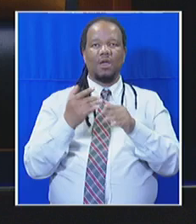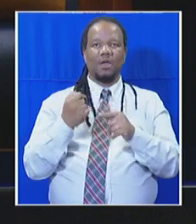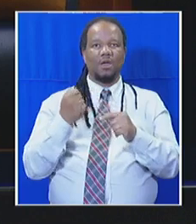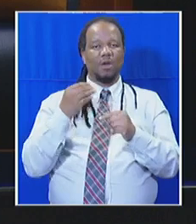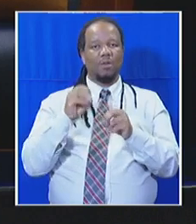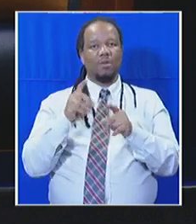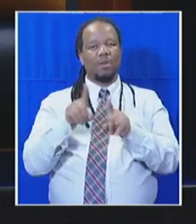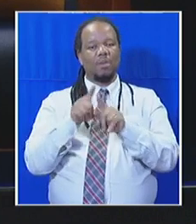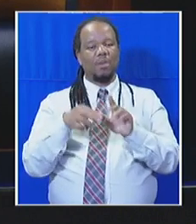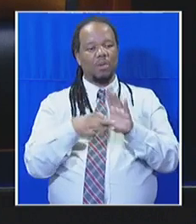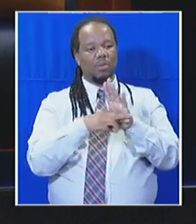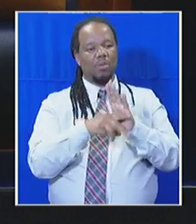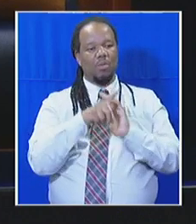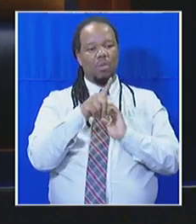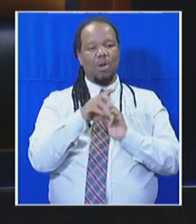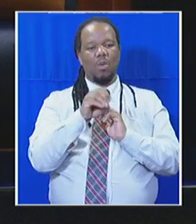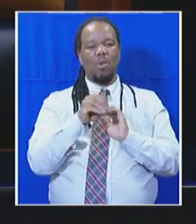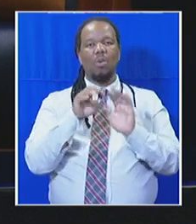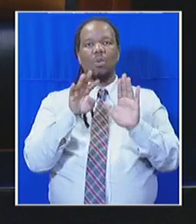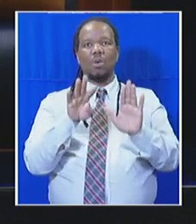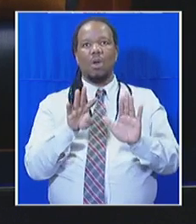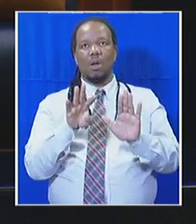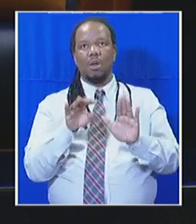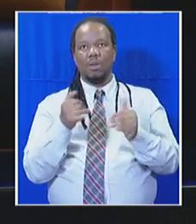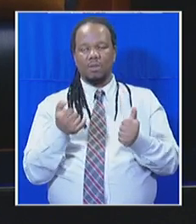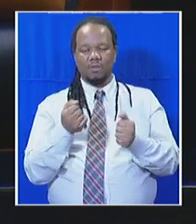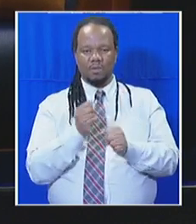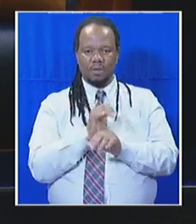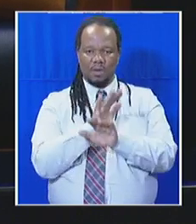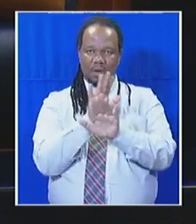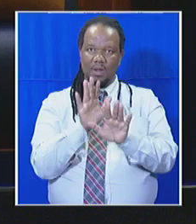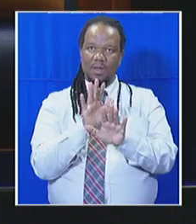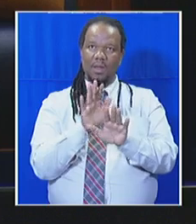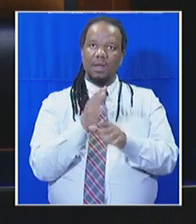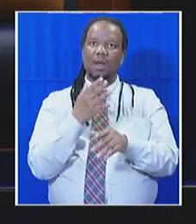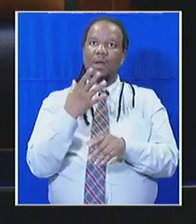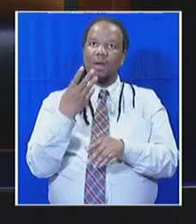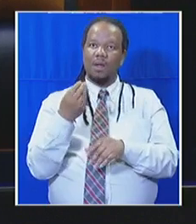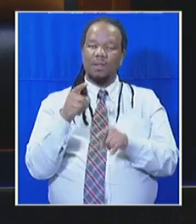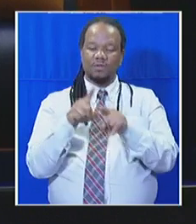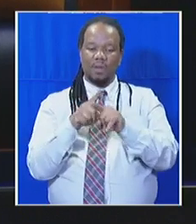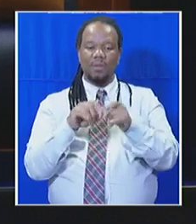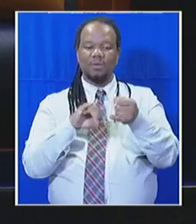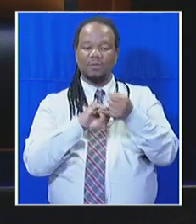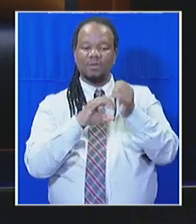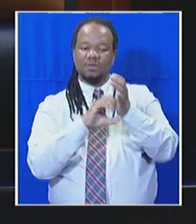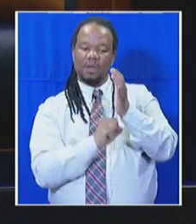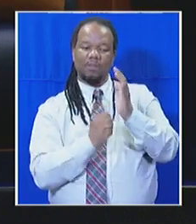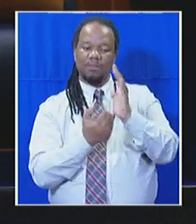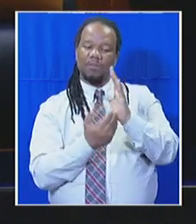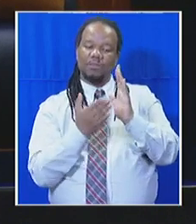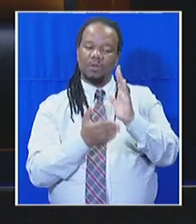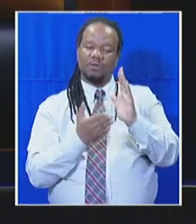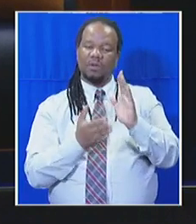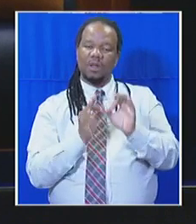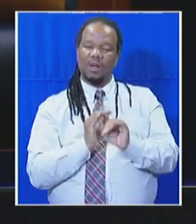Rule 109. That makes it very clear. Read the other subsections as well. That makes it very clear that